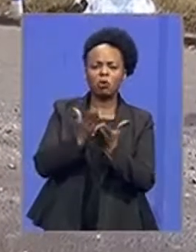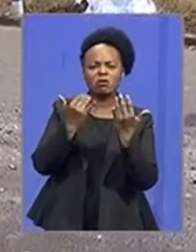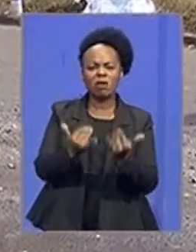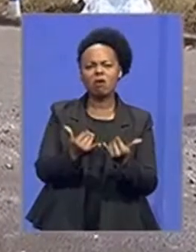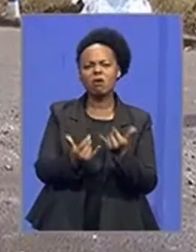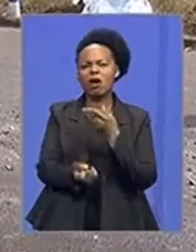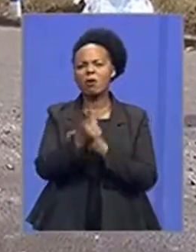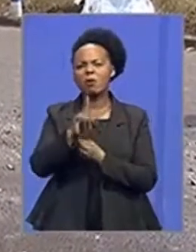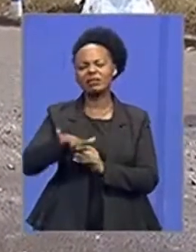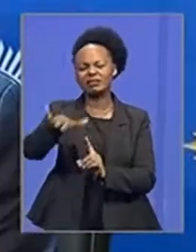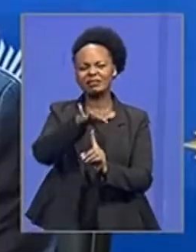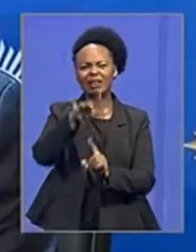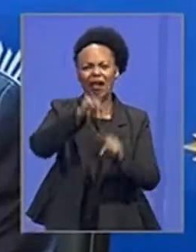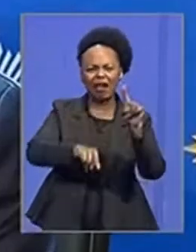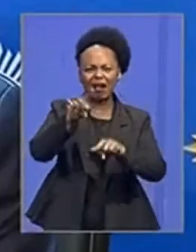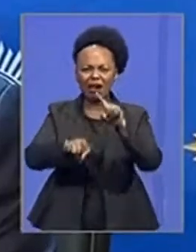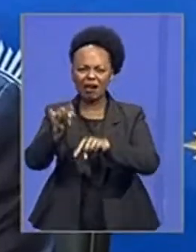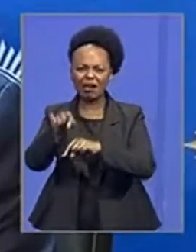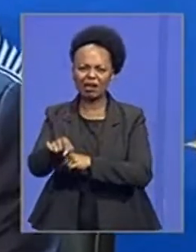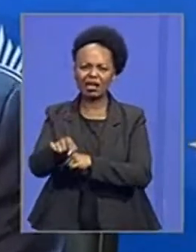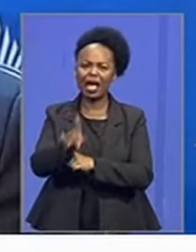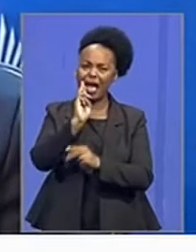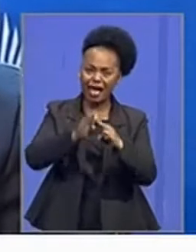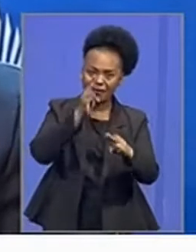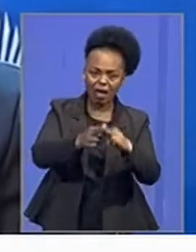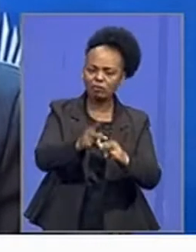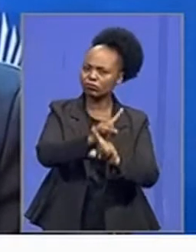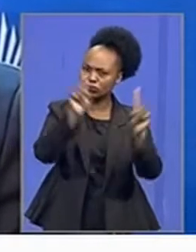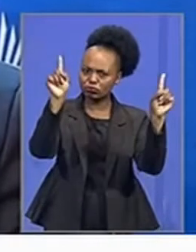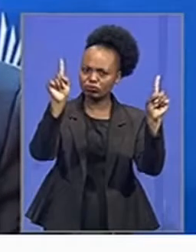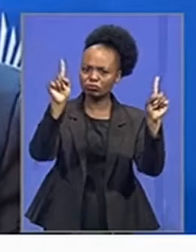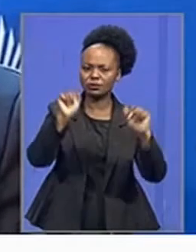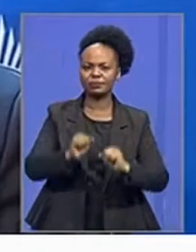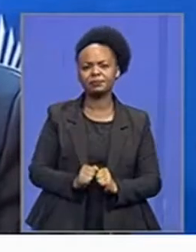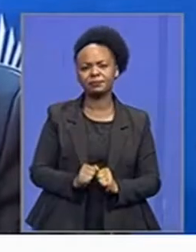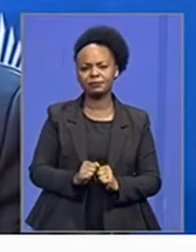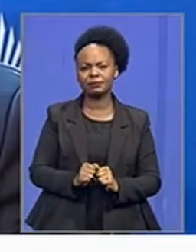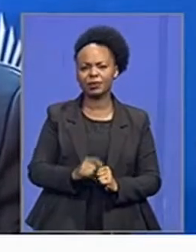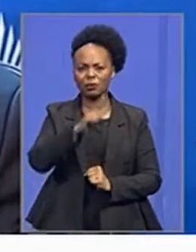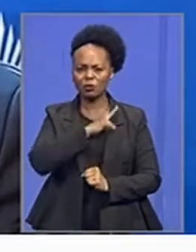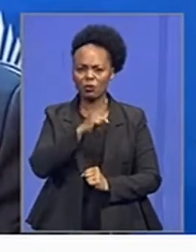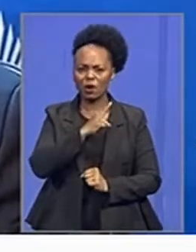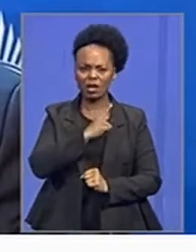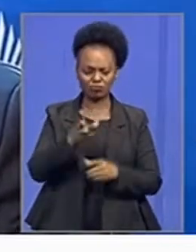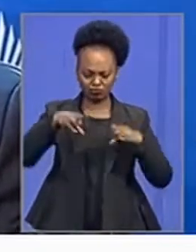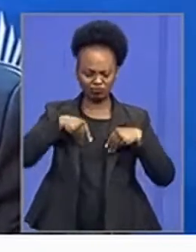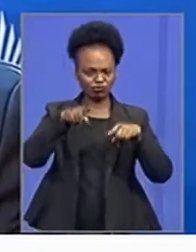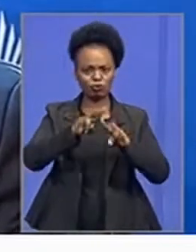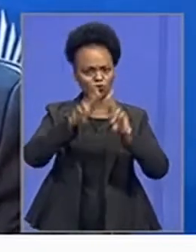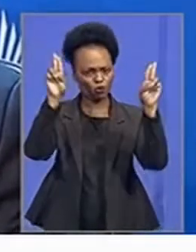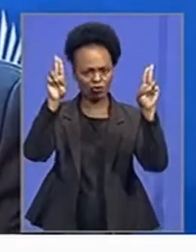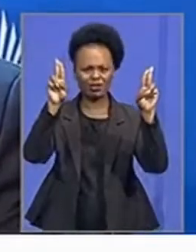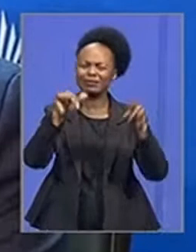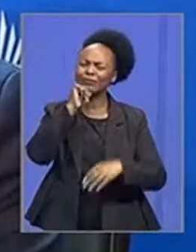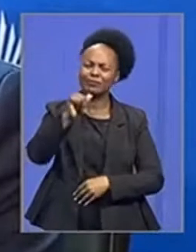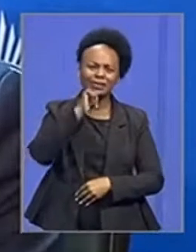in the Phoenix are not to be repeated. These acts have no place in our society, no matter what